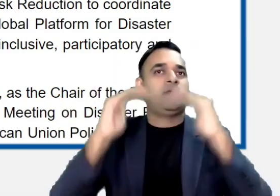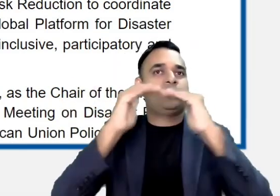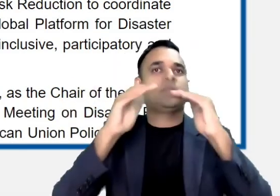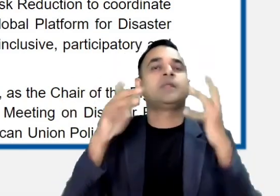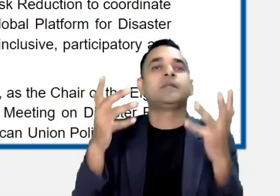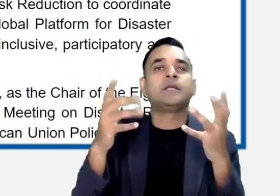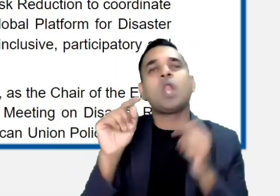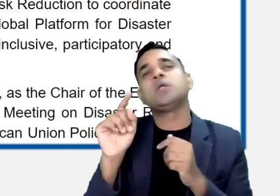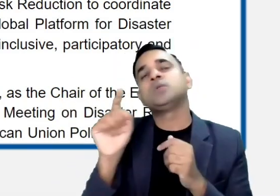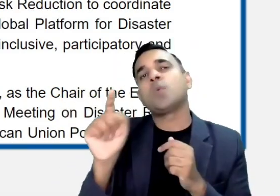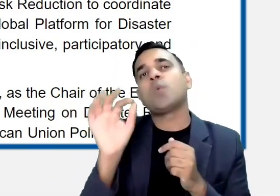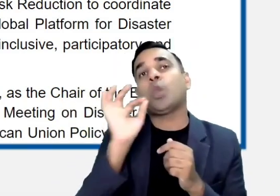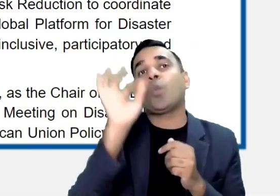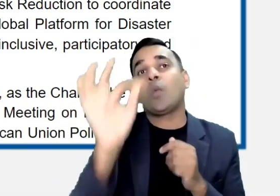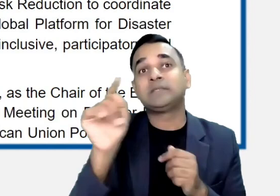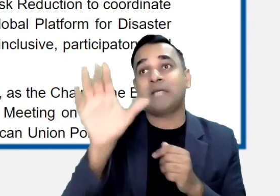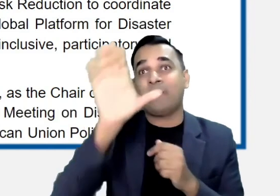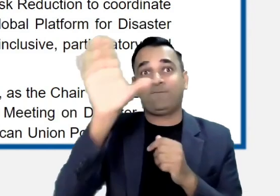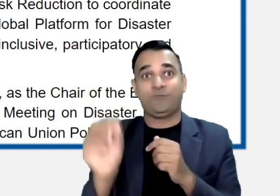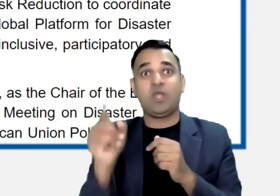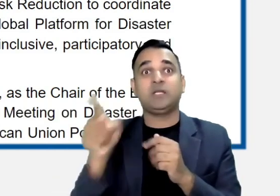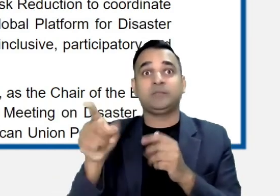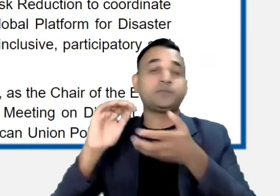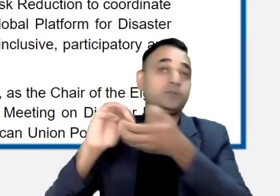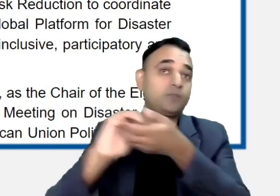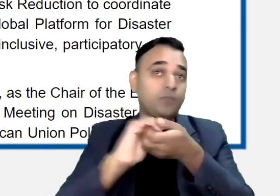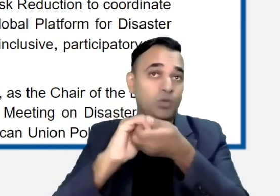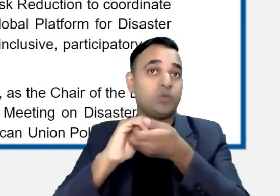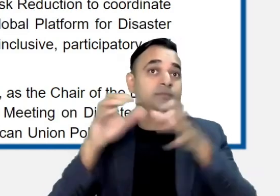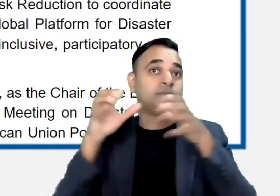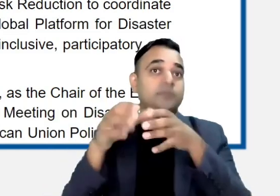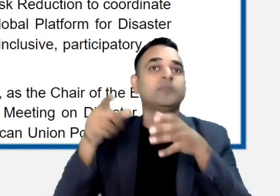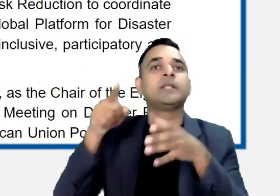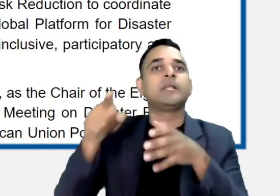on Agriculture, Rural Development, Water, and Environment.